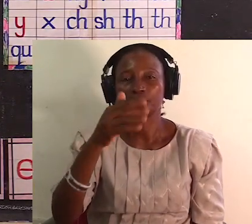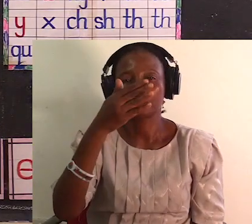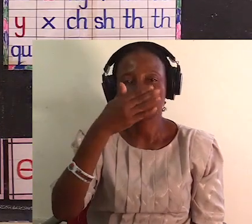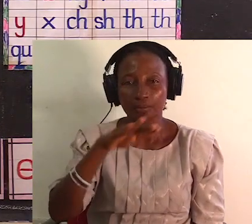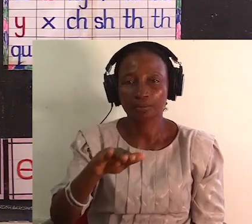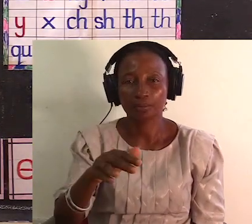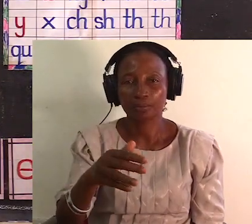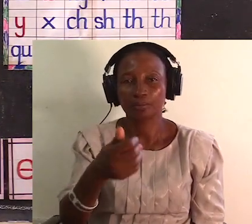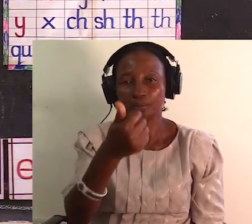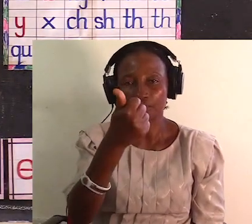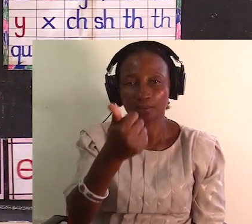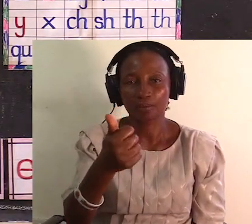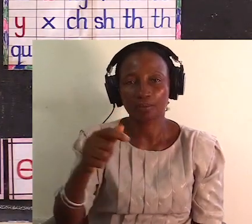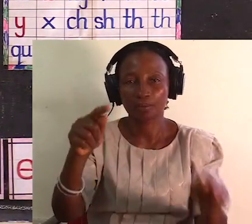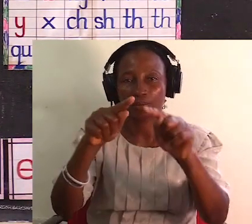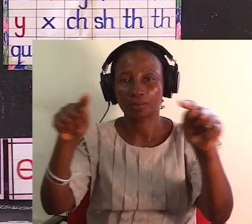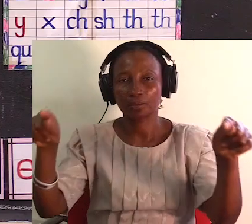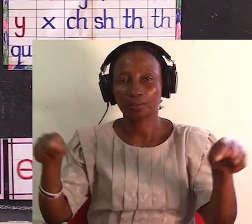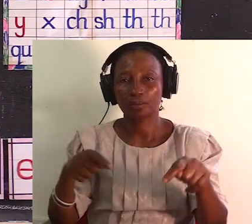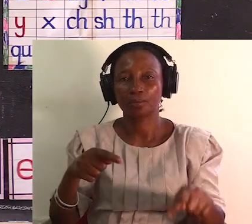6 boxes.